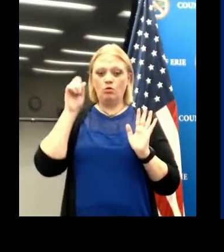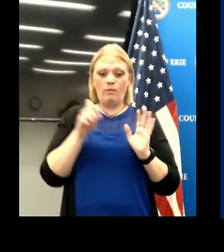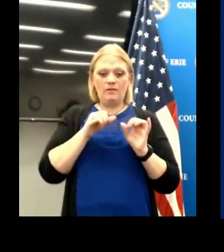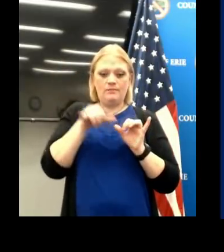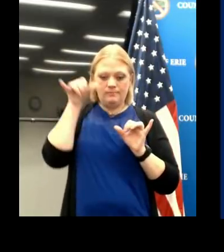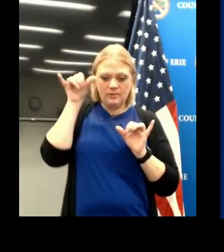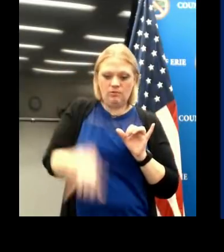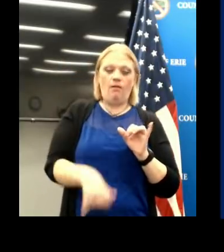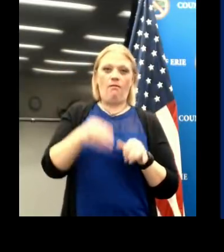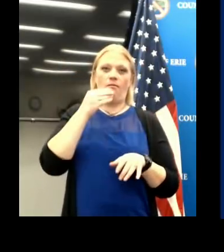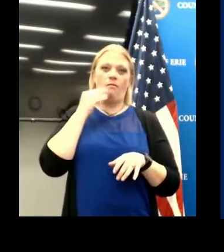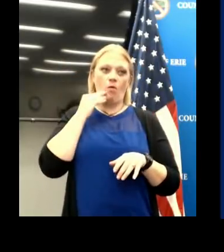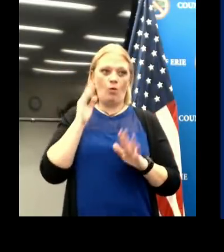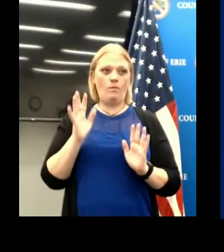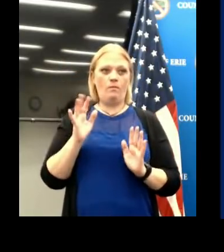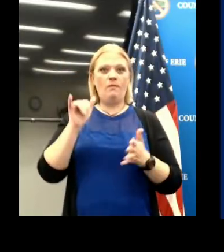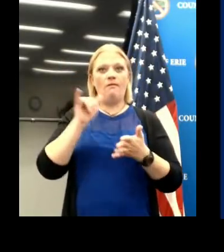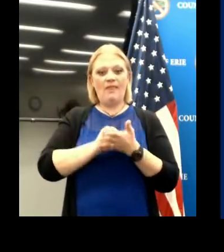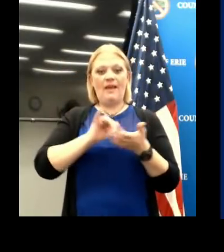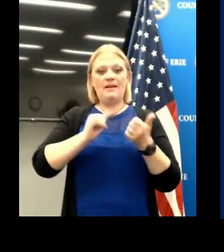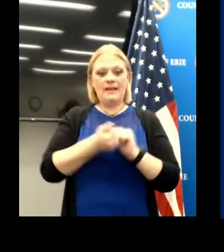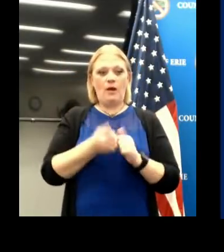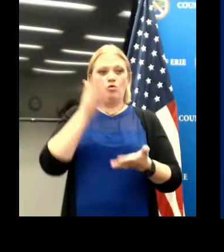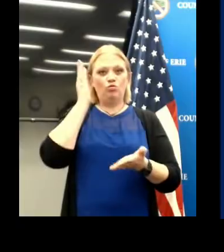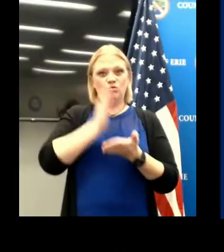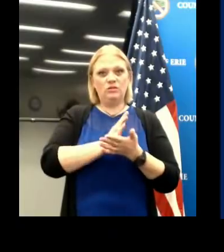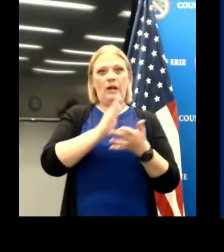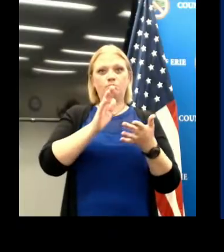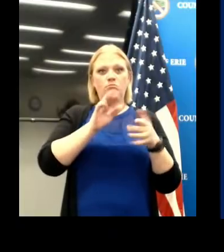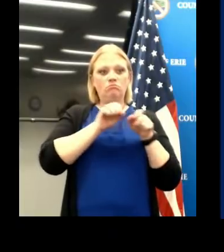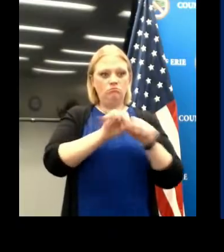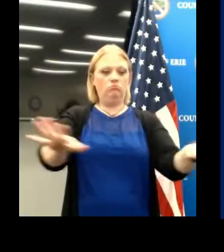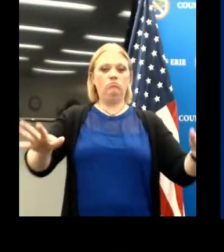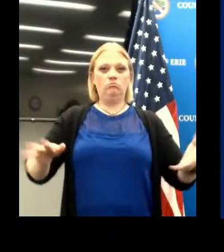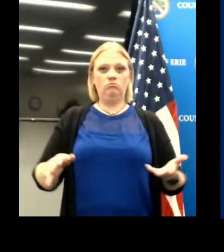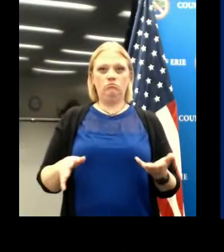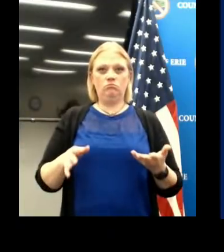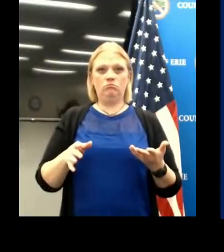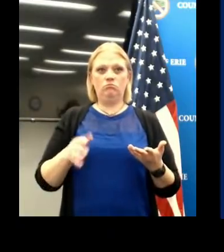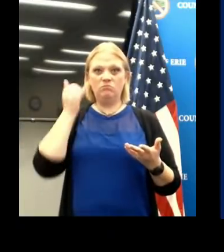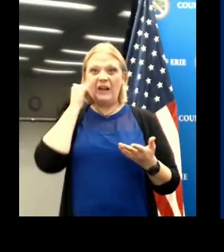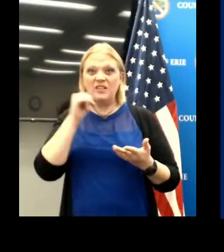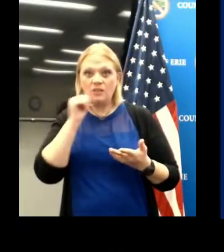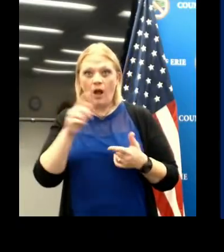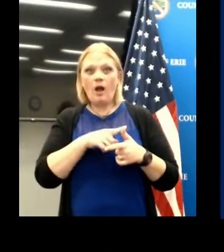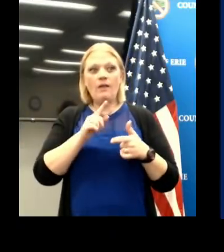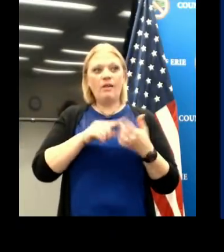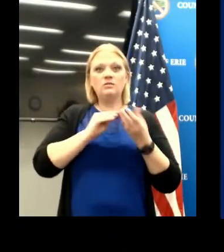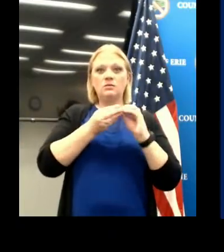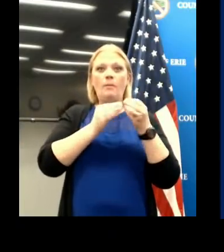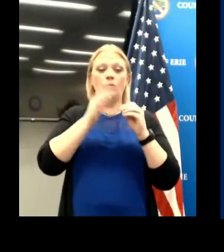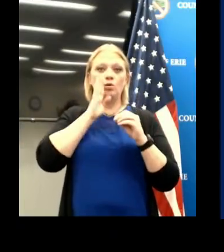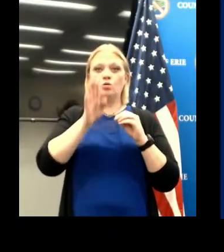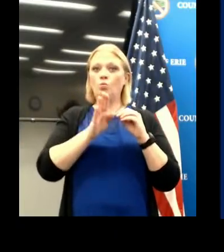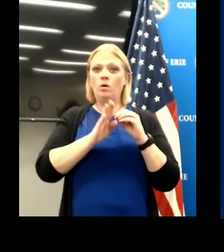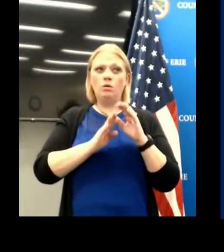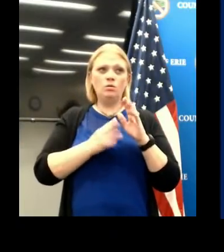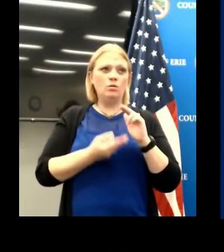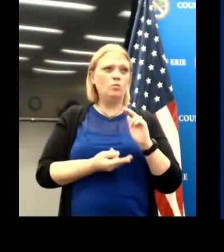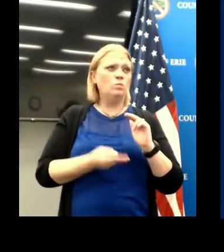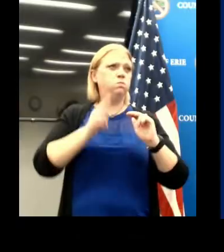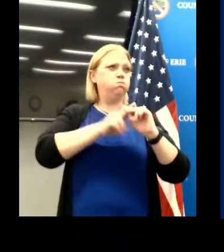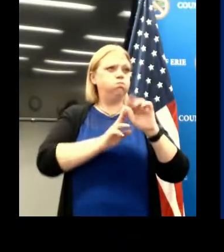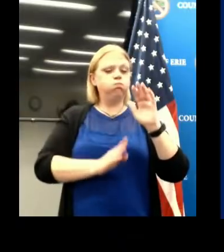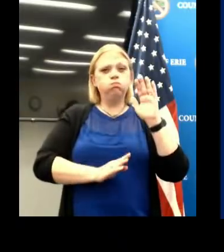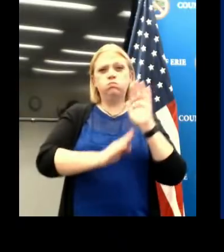down, and this is how we break the chain of transmission, or else our rates are going to continue to escalate and exponentially. So